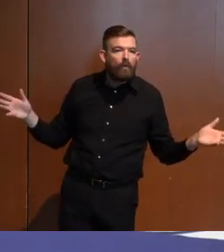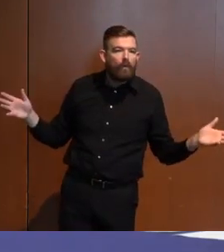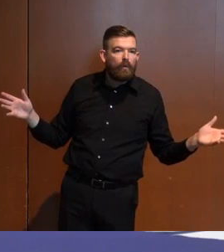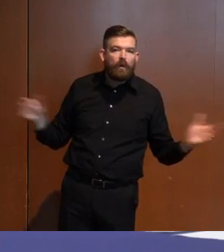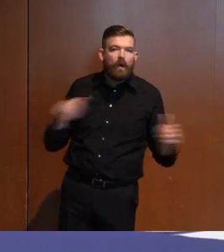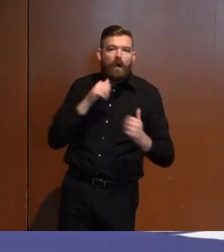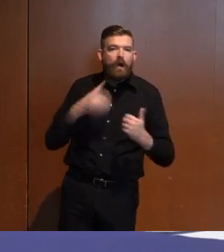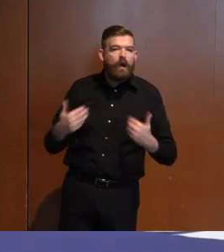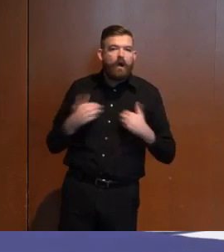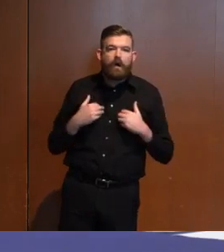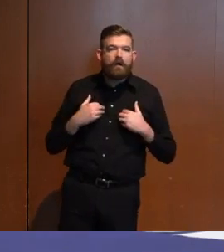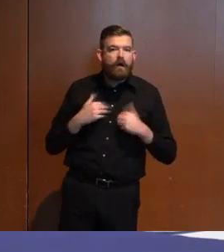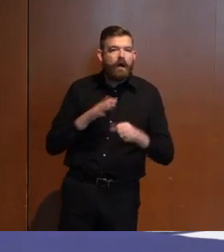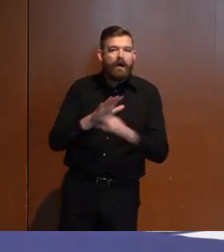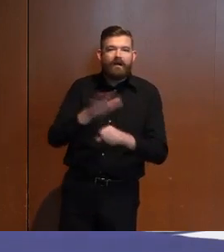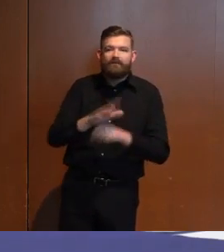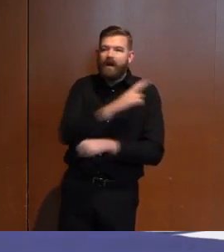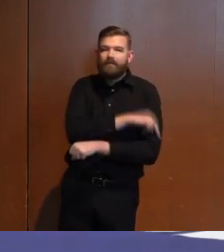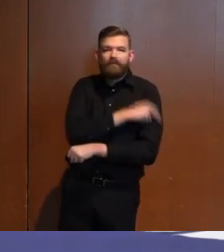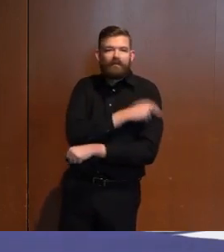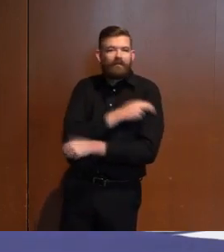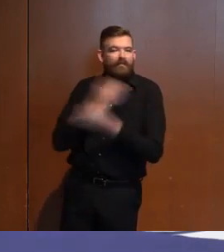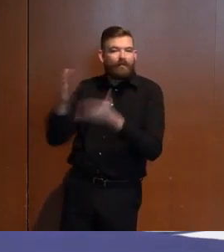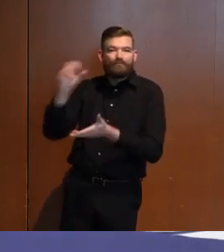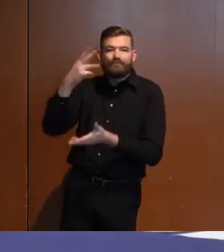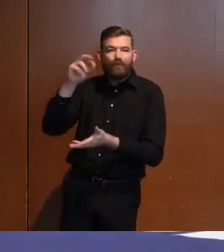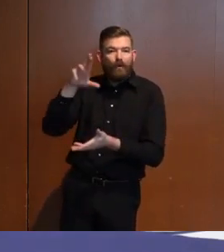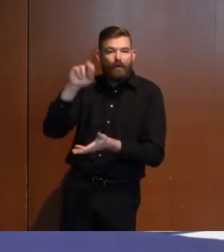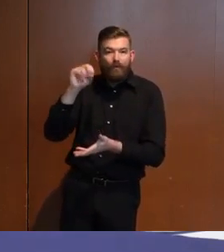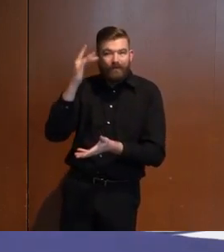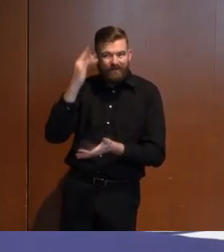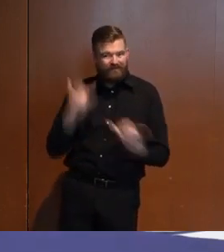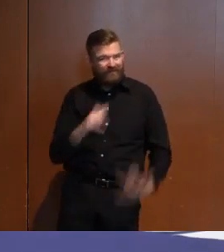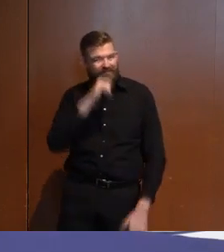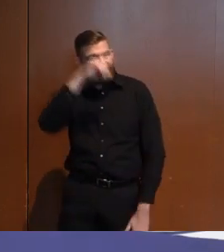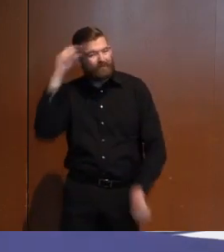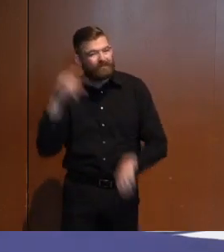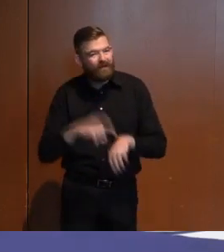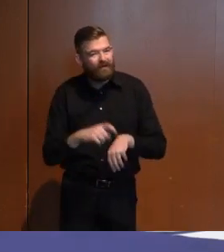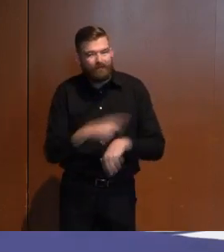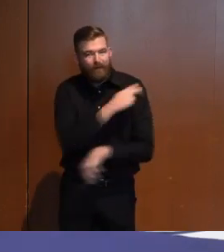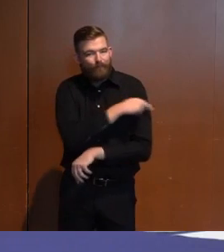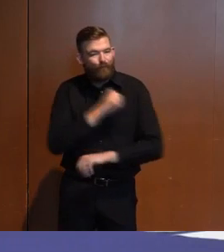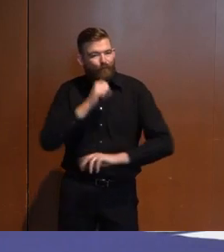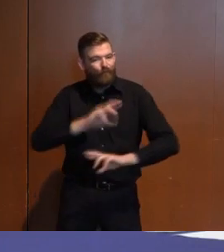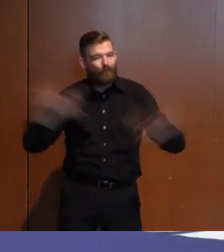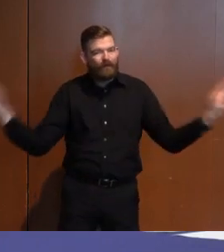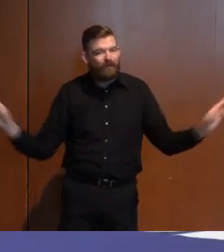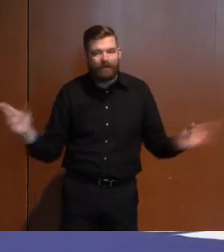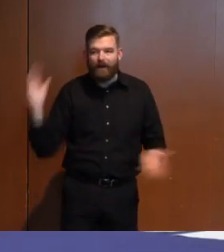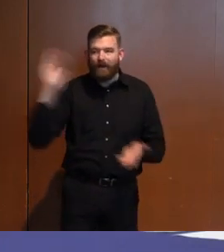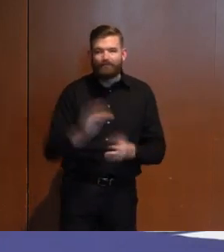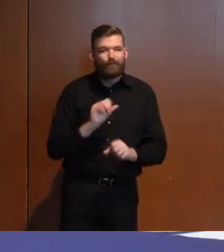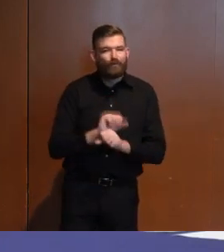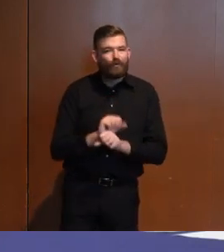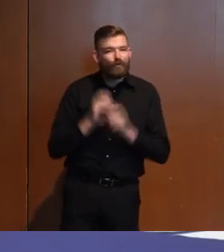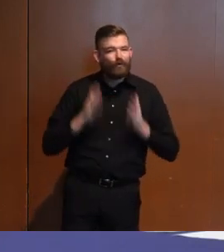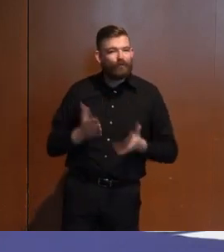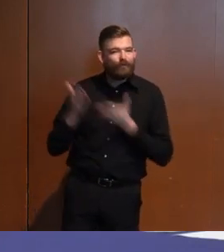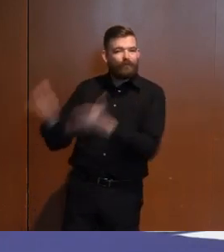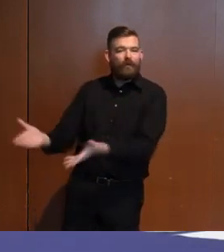in other counties where folks have permanent homes in the state. and certainly not as much as we have in New York City